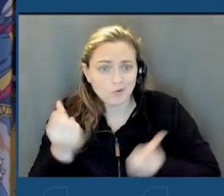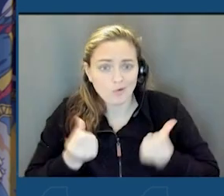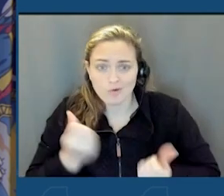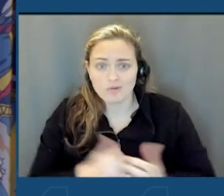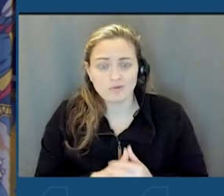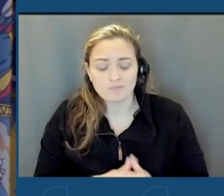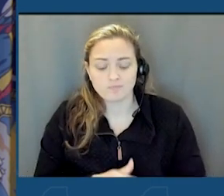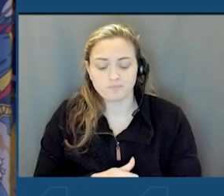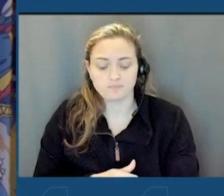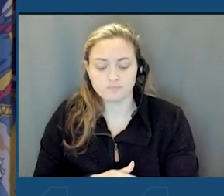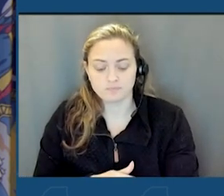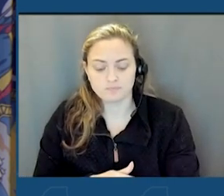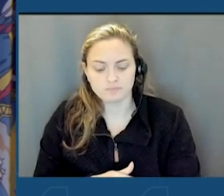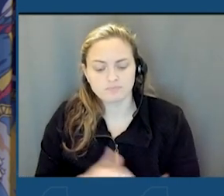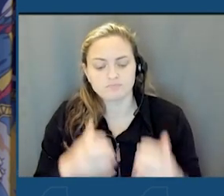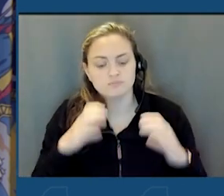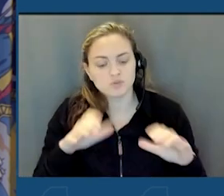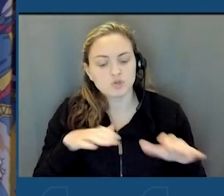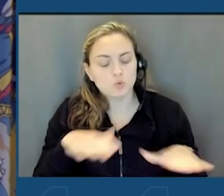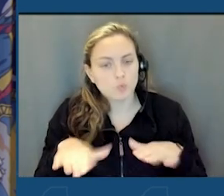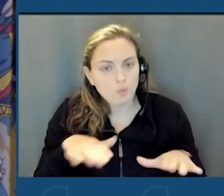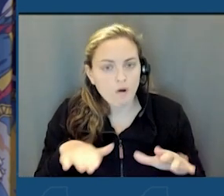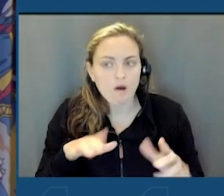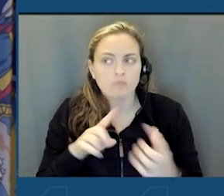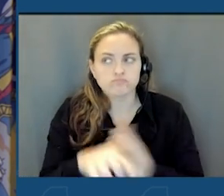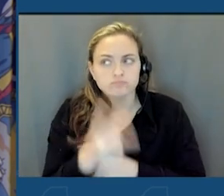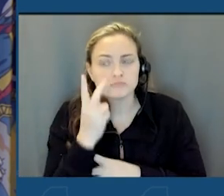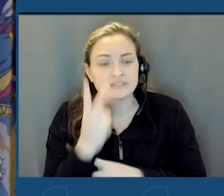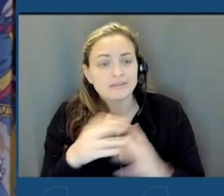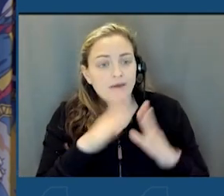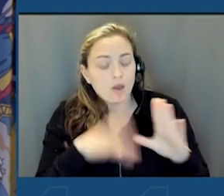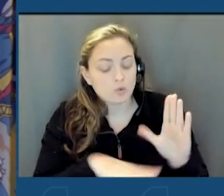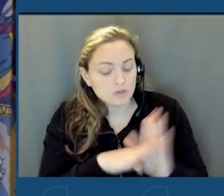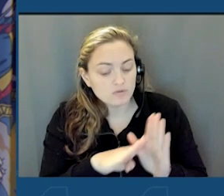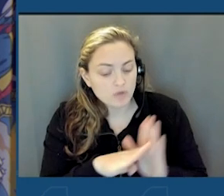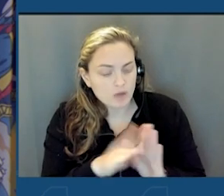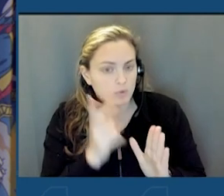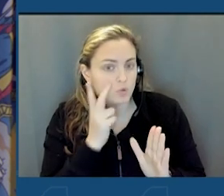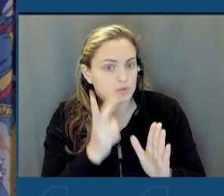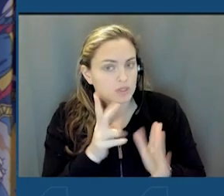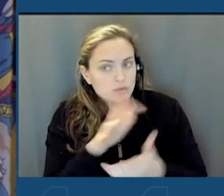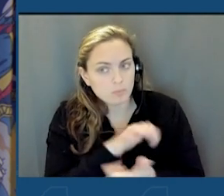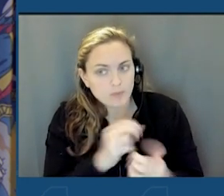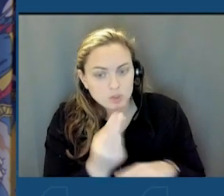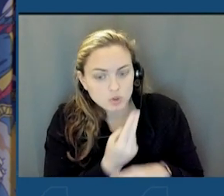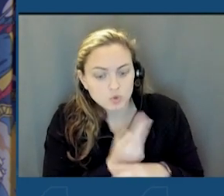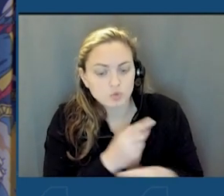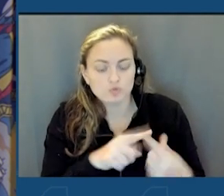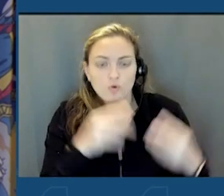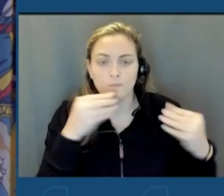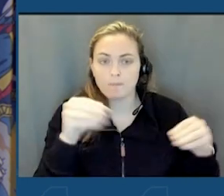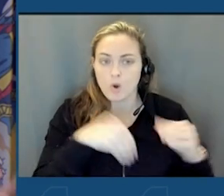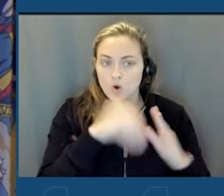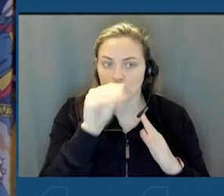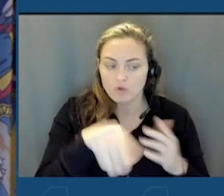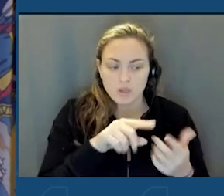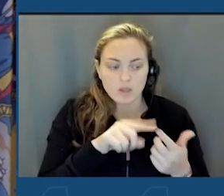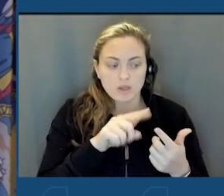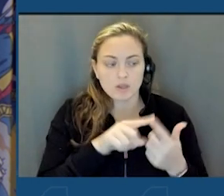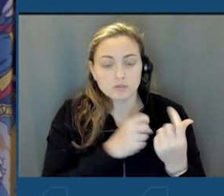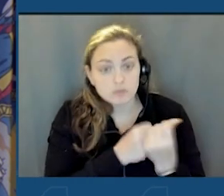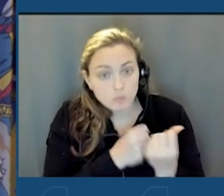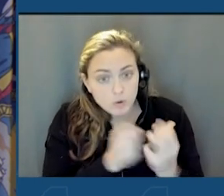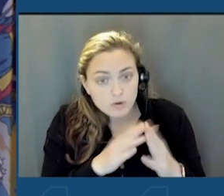So we've had a chance to walk past many of the housing developments, completely mixed use. You have everything from market rate to supportive